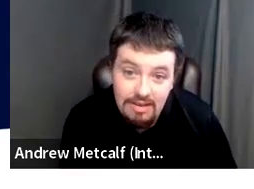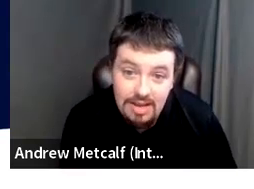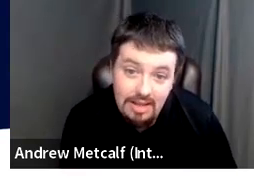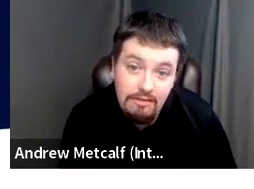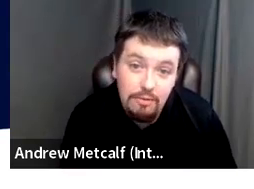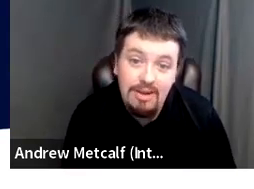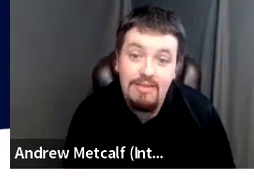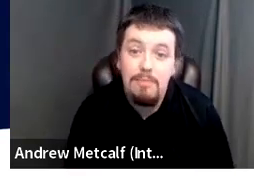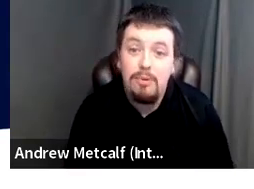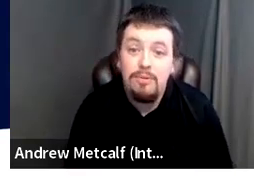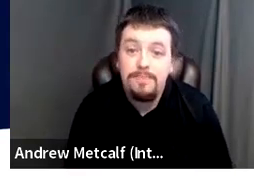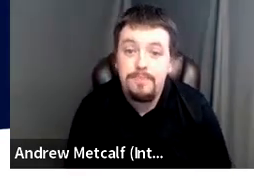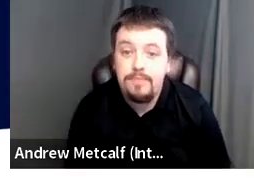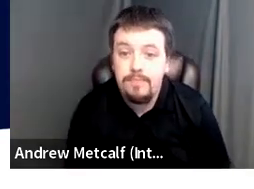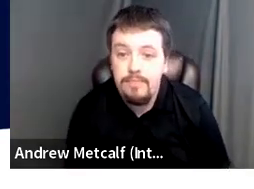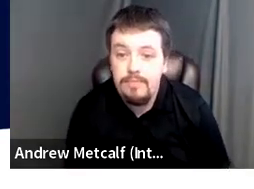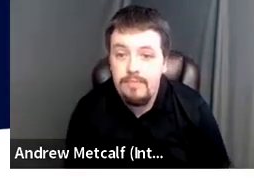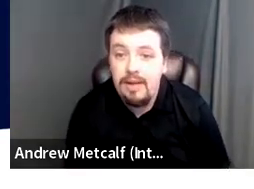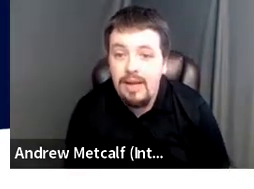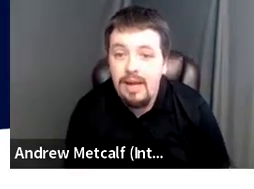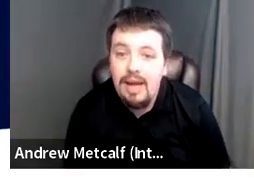identities. Like, for example,